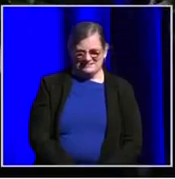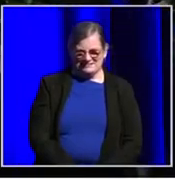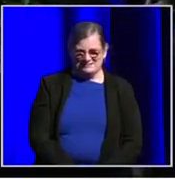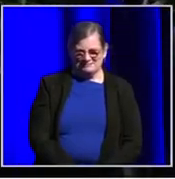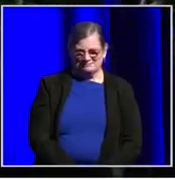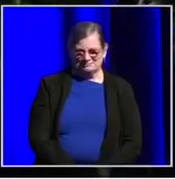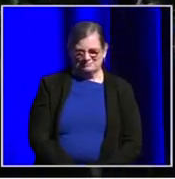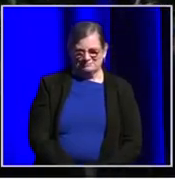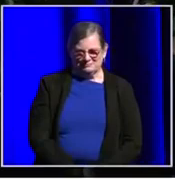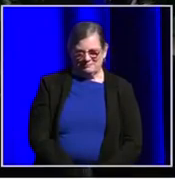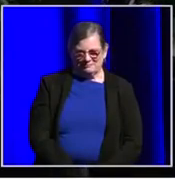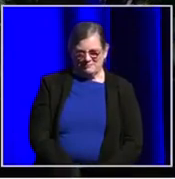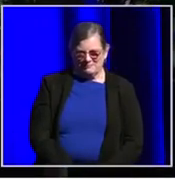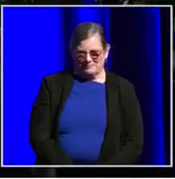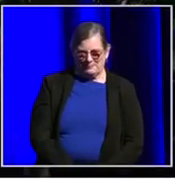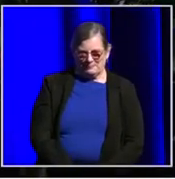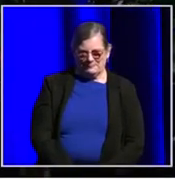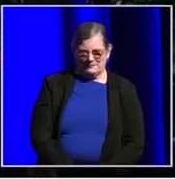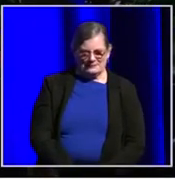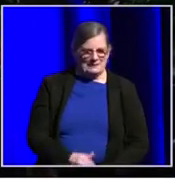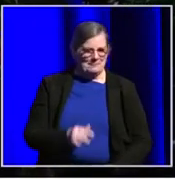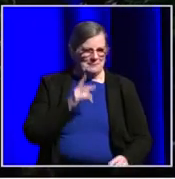Thank you.